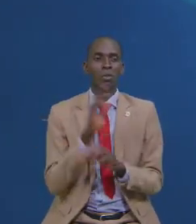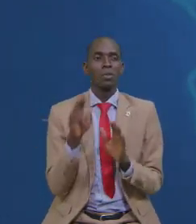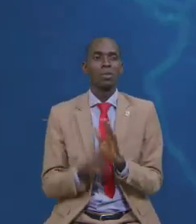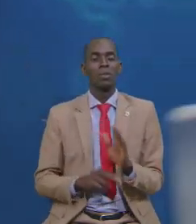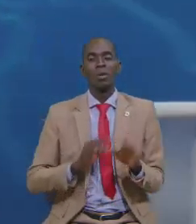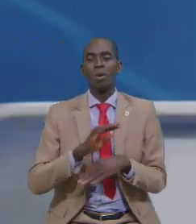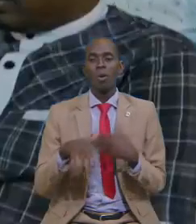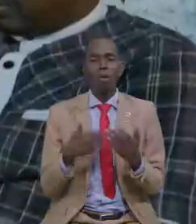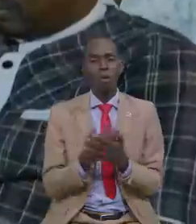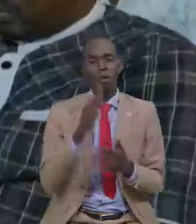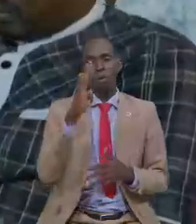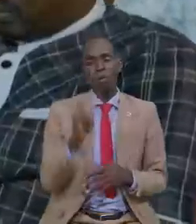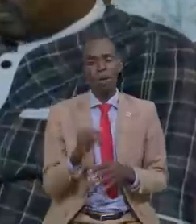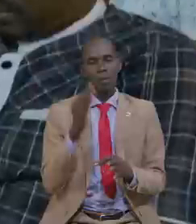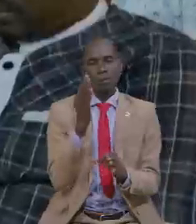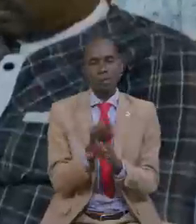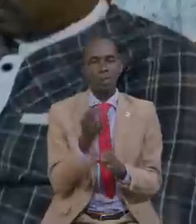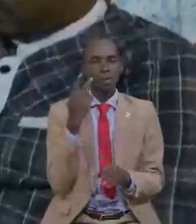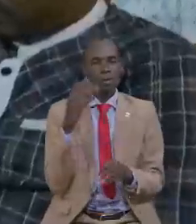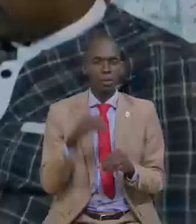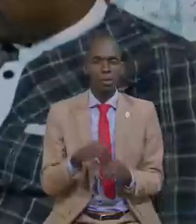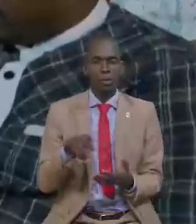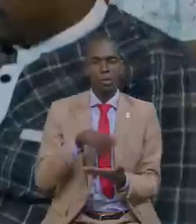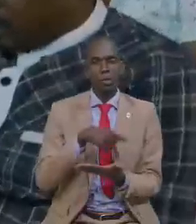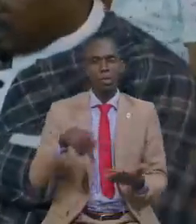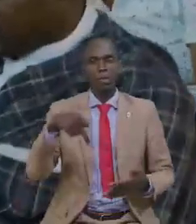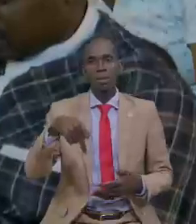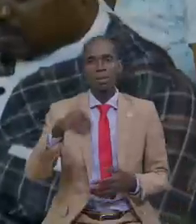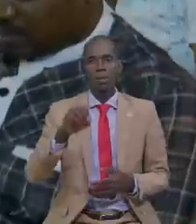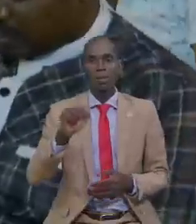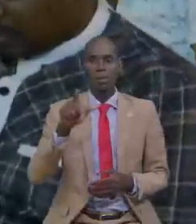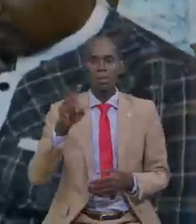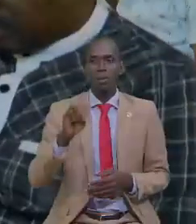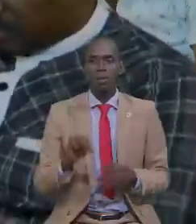faith. We're looking at Psalm 103.